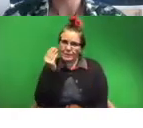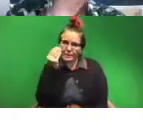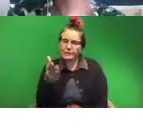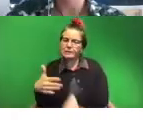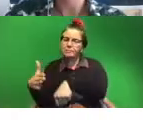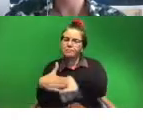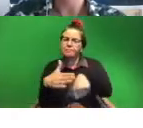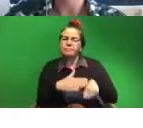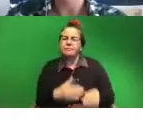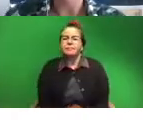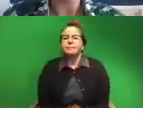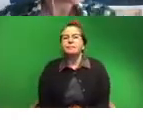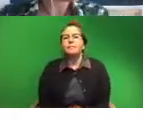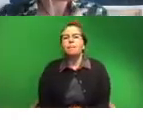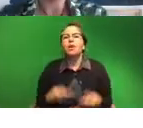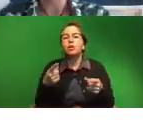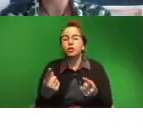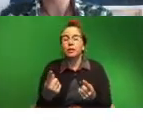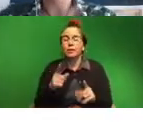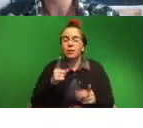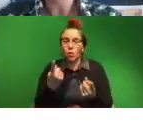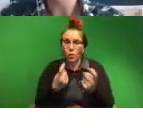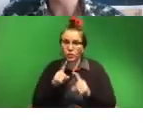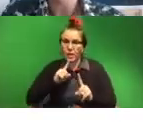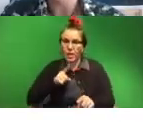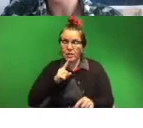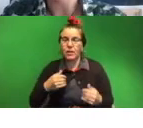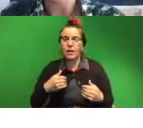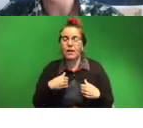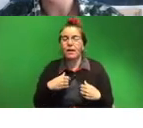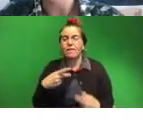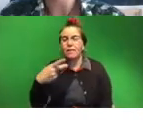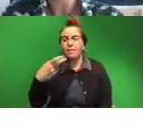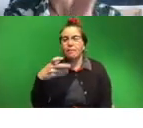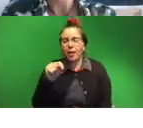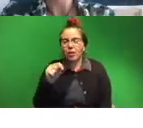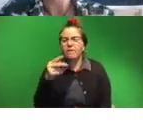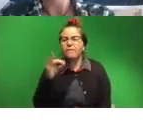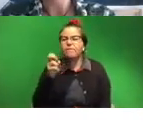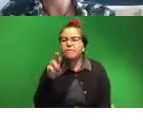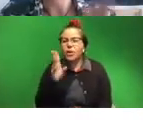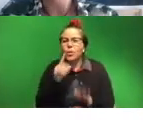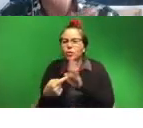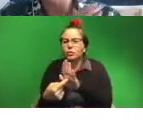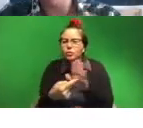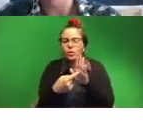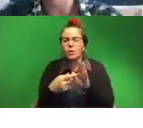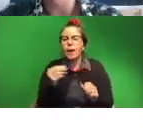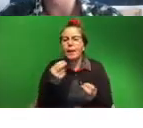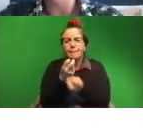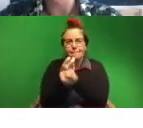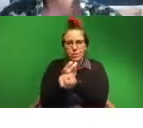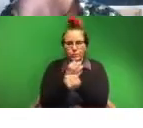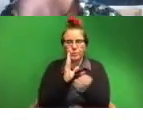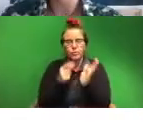And then during the Q&A, I do have pelts, furs that I will be showing, and also bones that I will